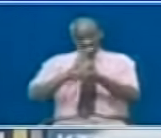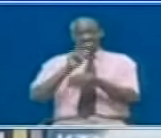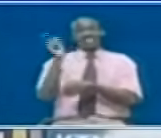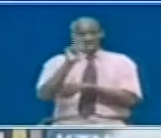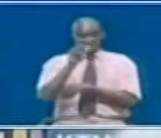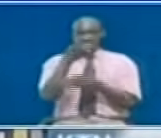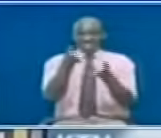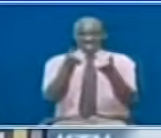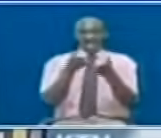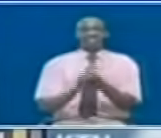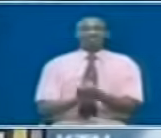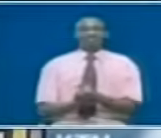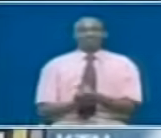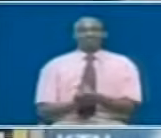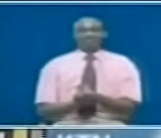Nairobi.